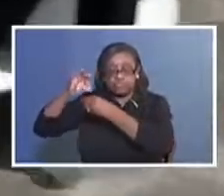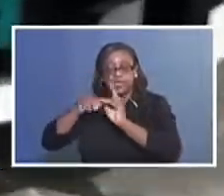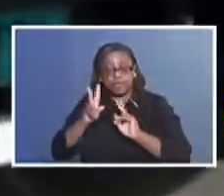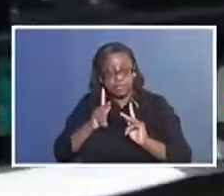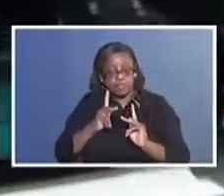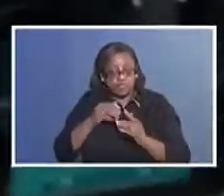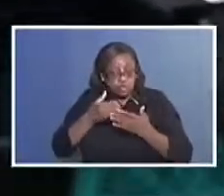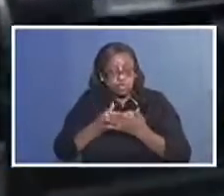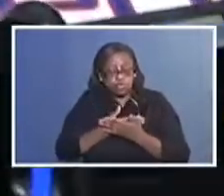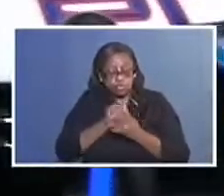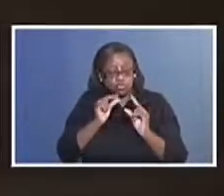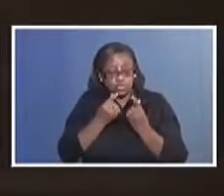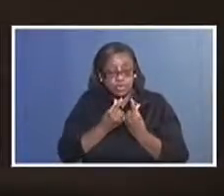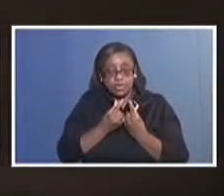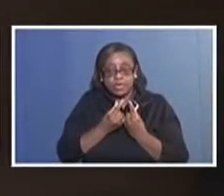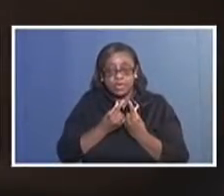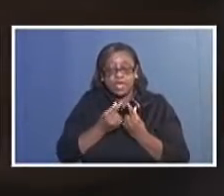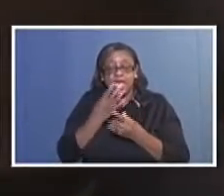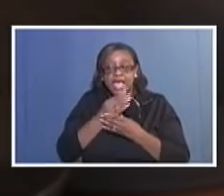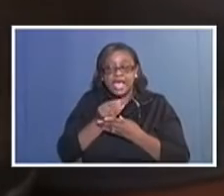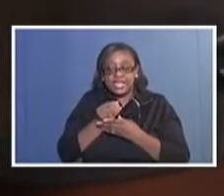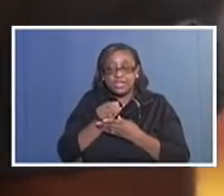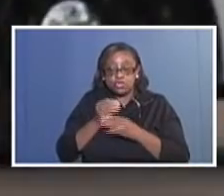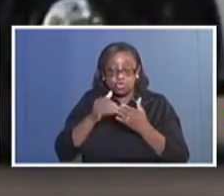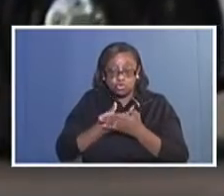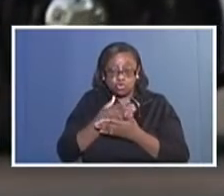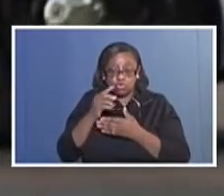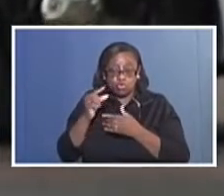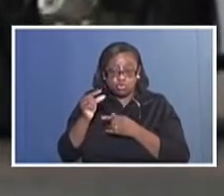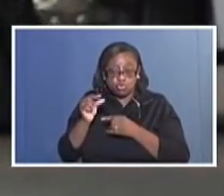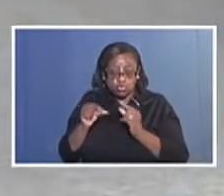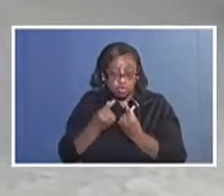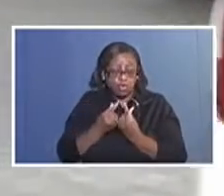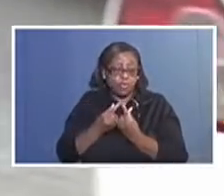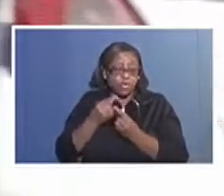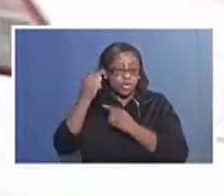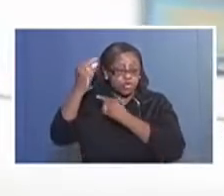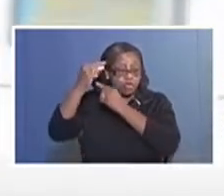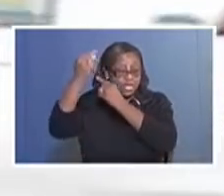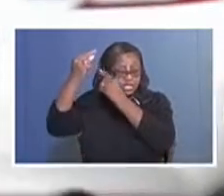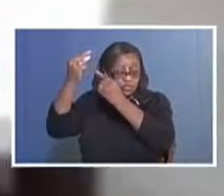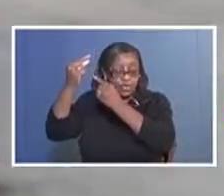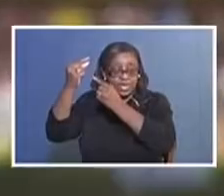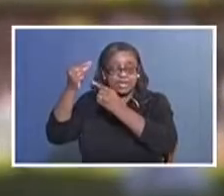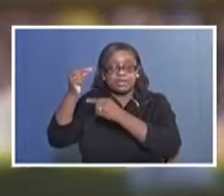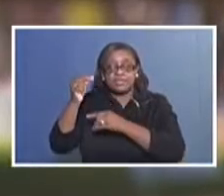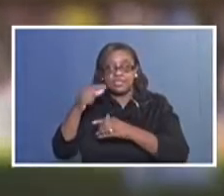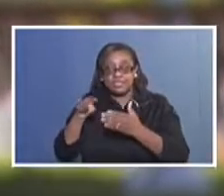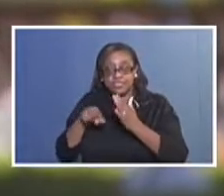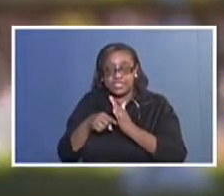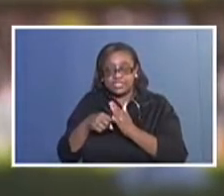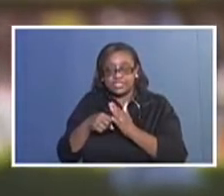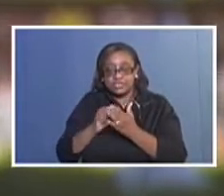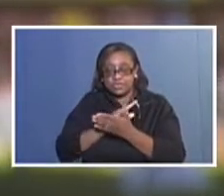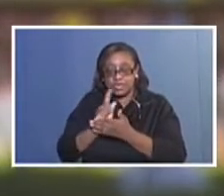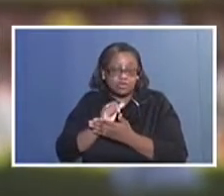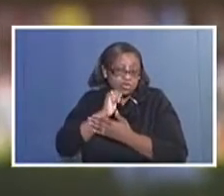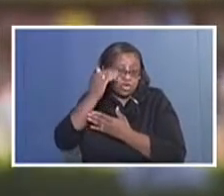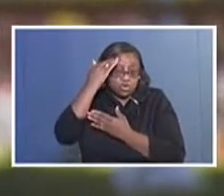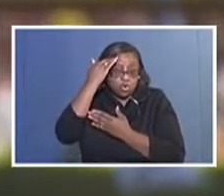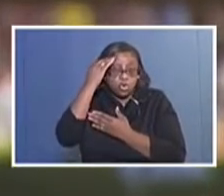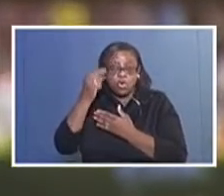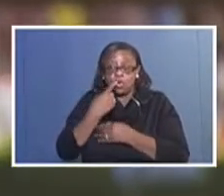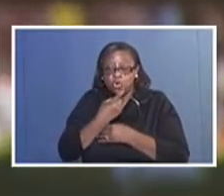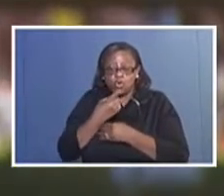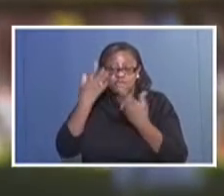with a new squad of police officers set to graduate Thursday. Monroe could not say what percentage of the armed forces have been vaccinated at this point, or